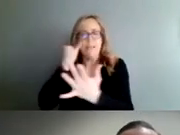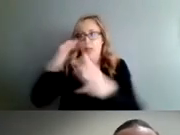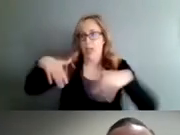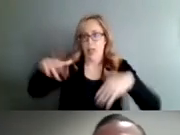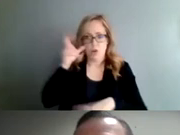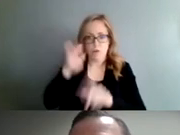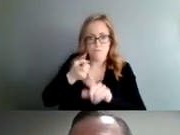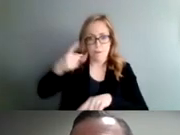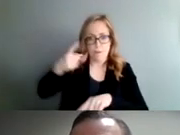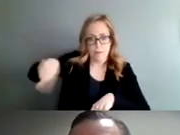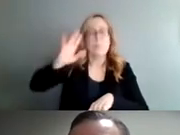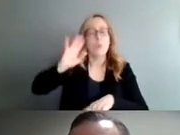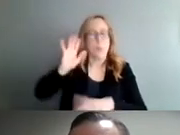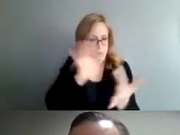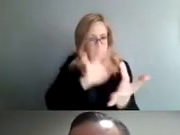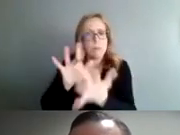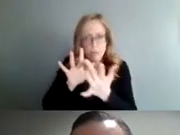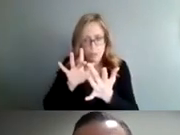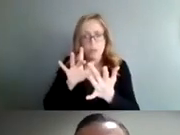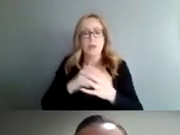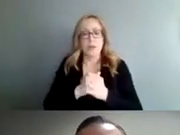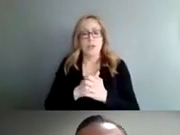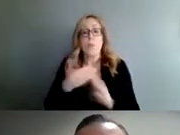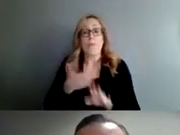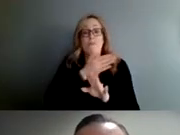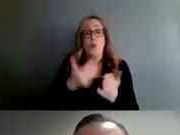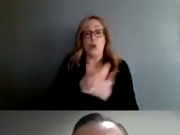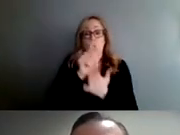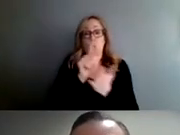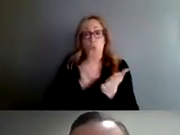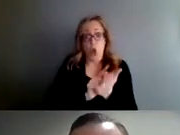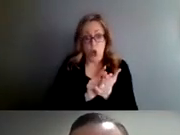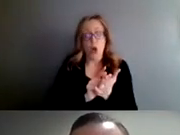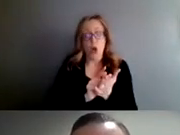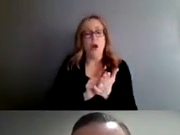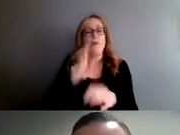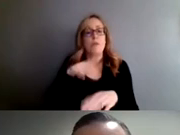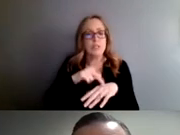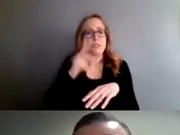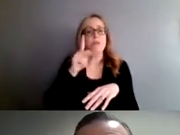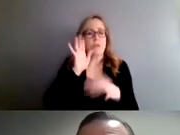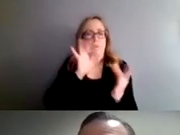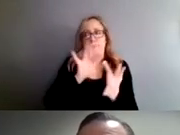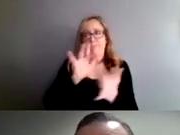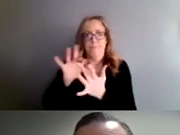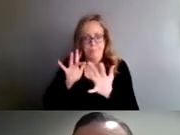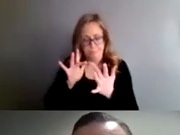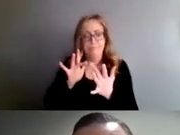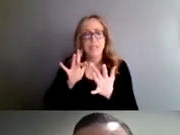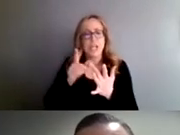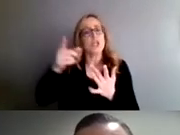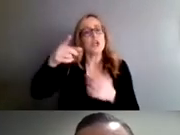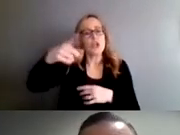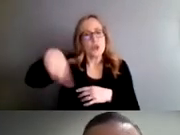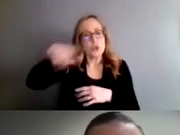did a survey initially prior to the new law taking hold. So our principals are reaching out to all families again. You'll be making a